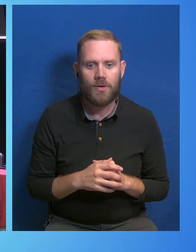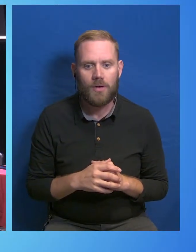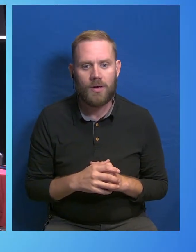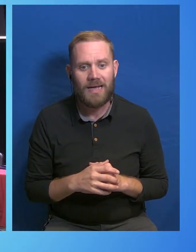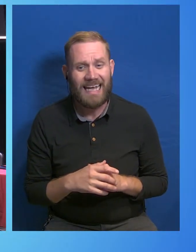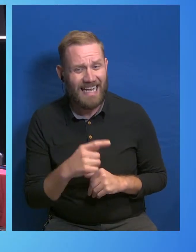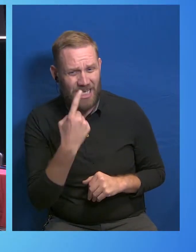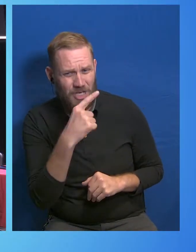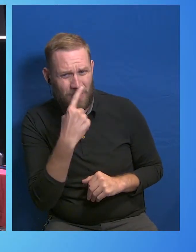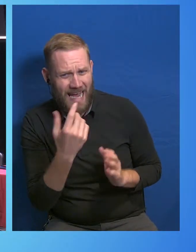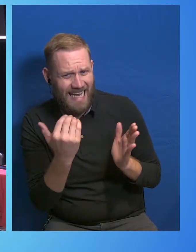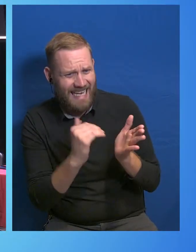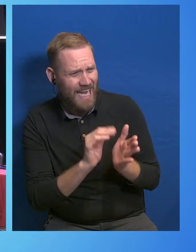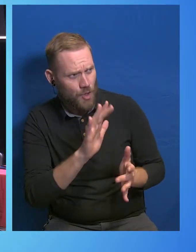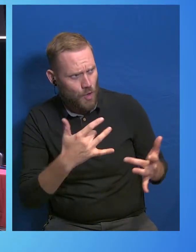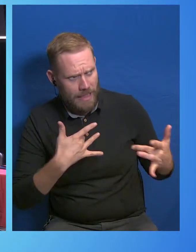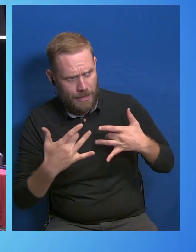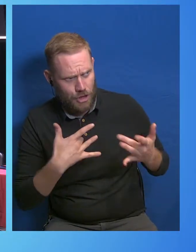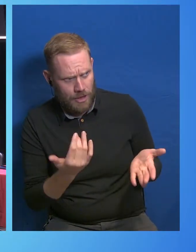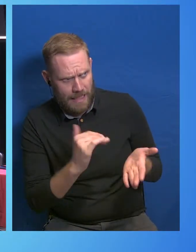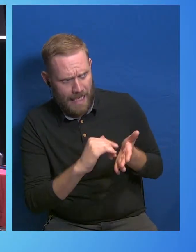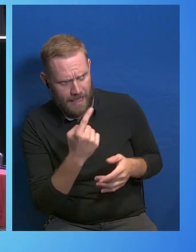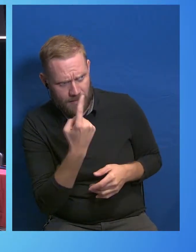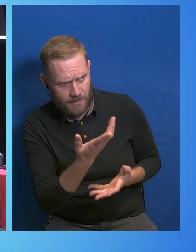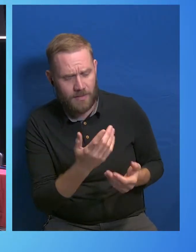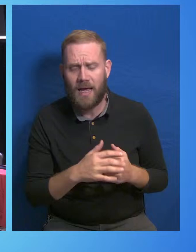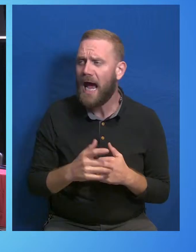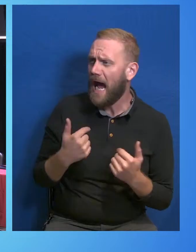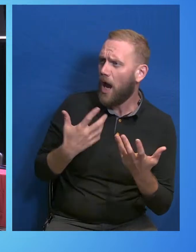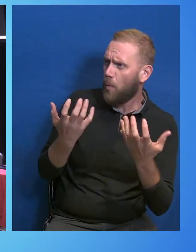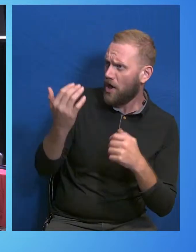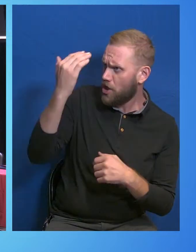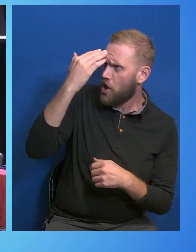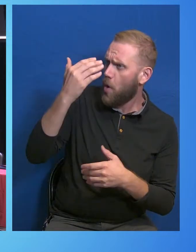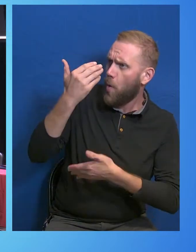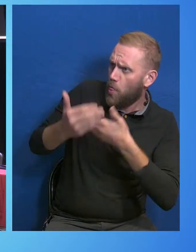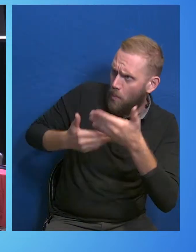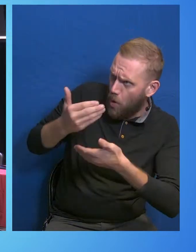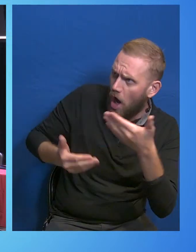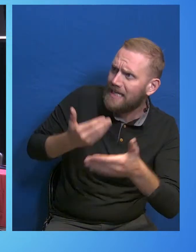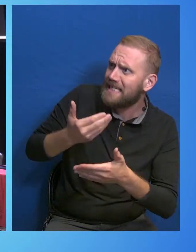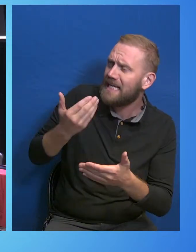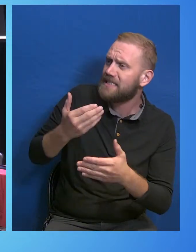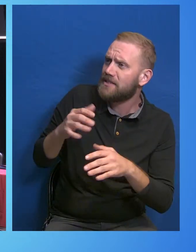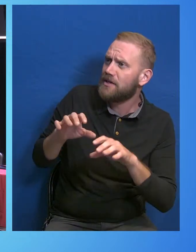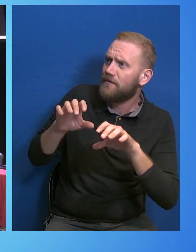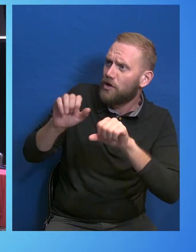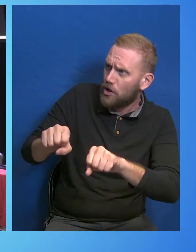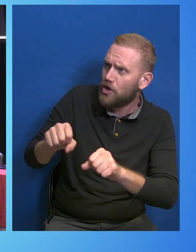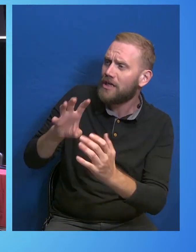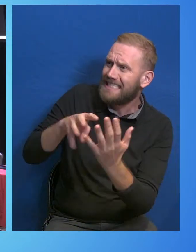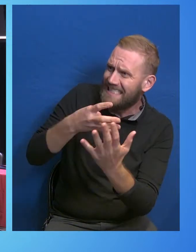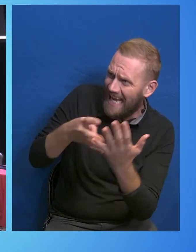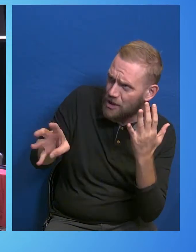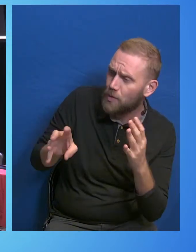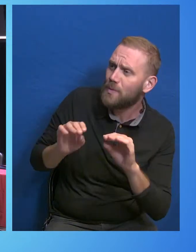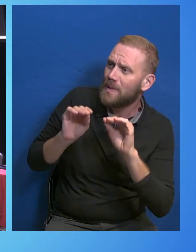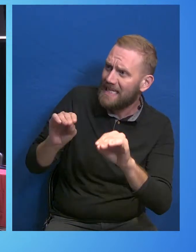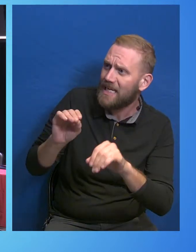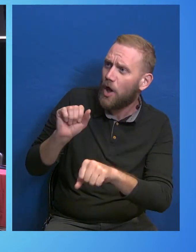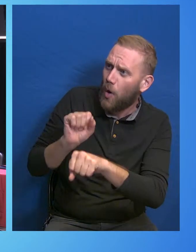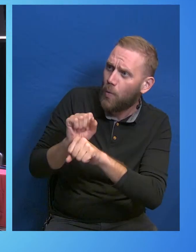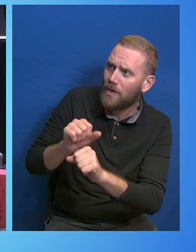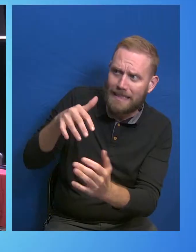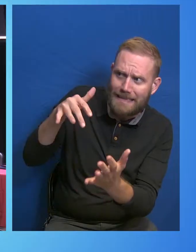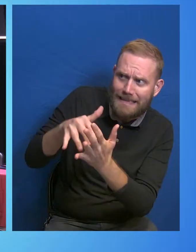Okay, can you repeat what your concern is? I'd like to know what the process is for scheduling a work study session, study work session. I